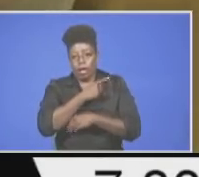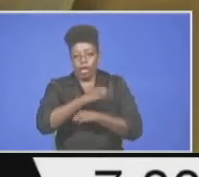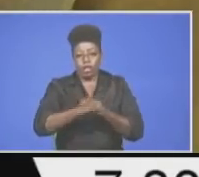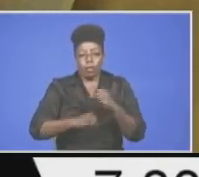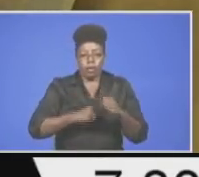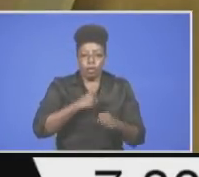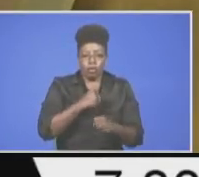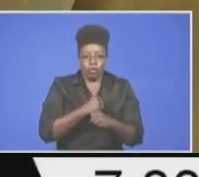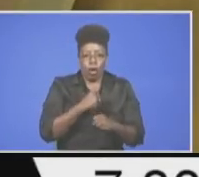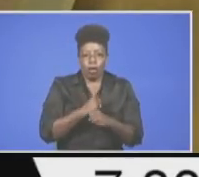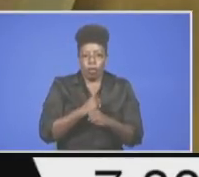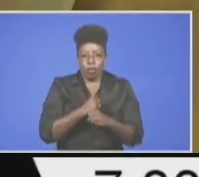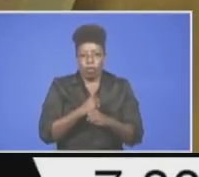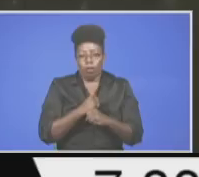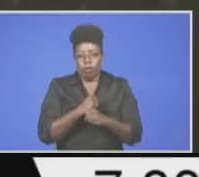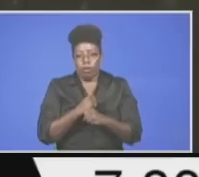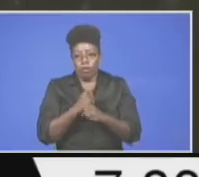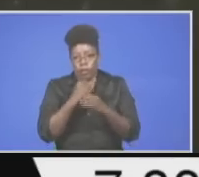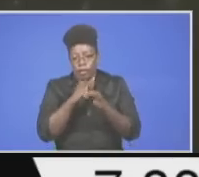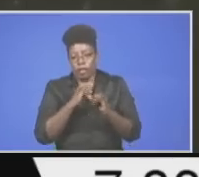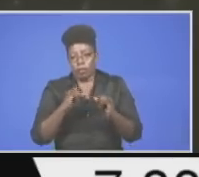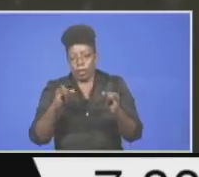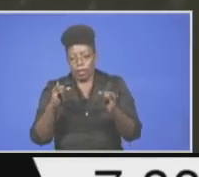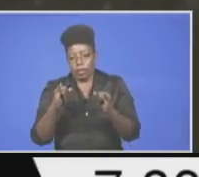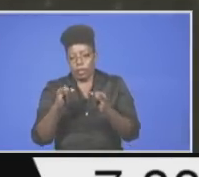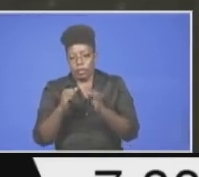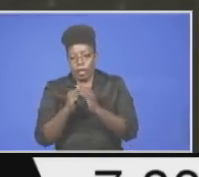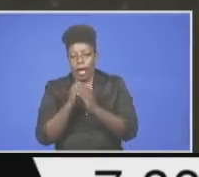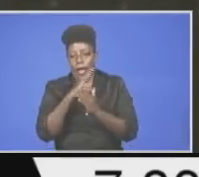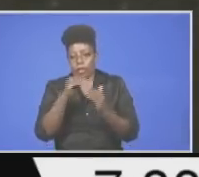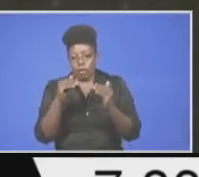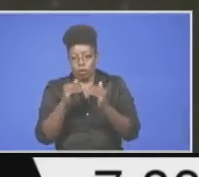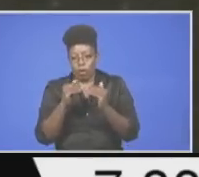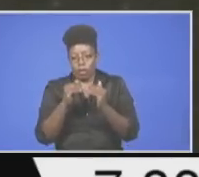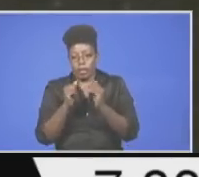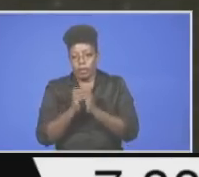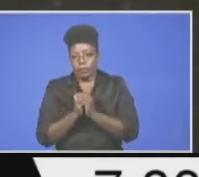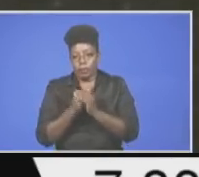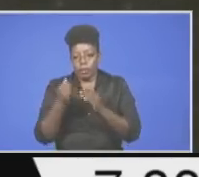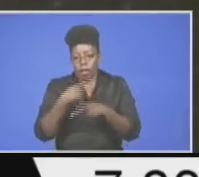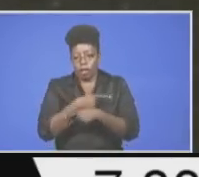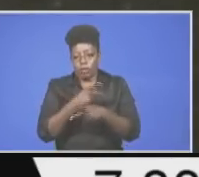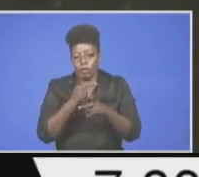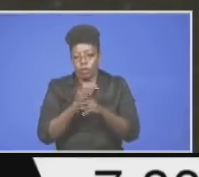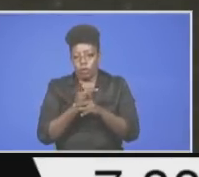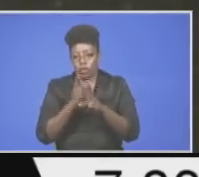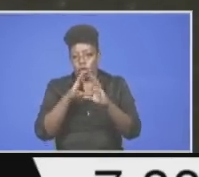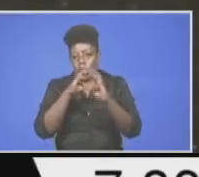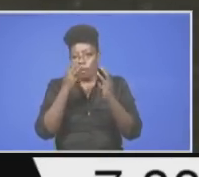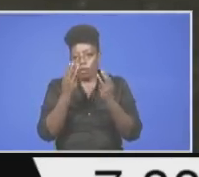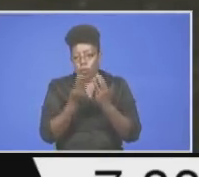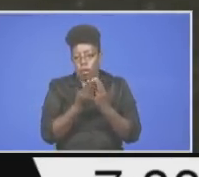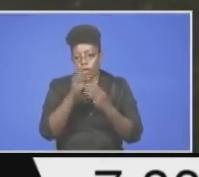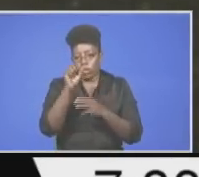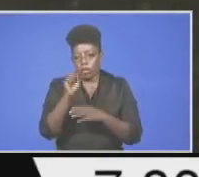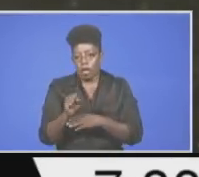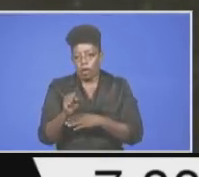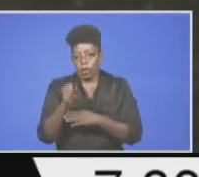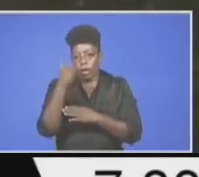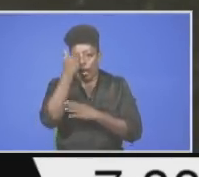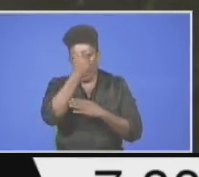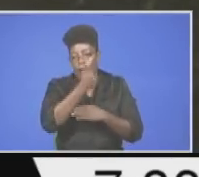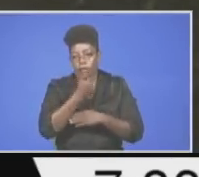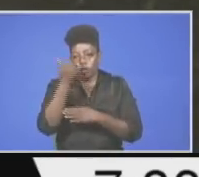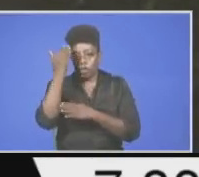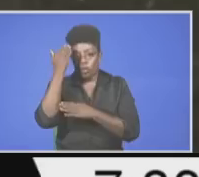and majority rule. The meeting produced the Commonwealth Agreement on South Africa,